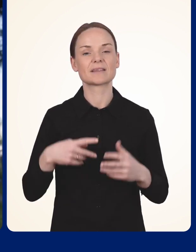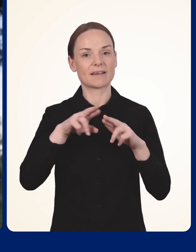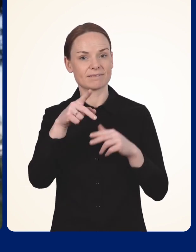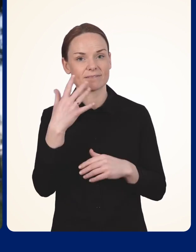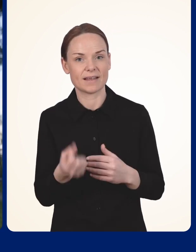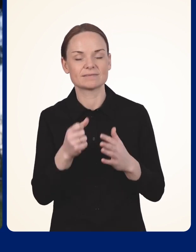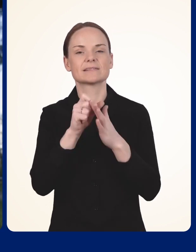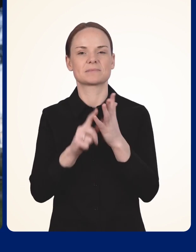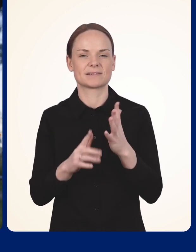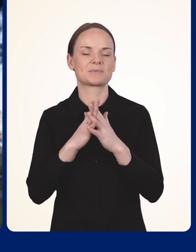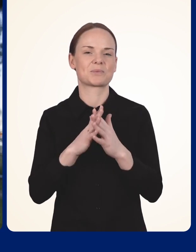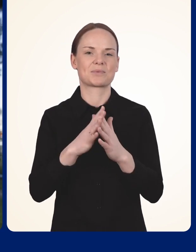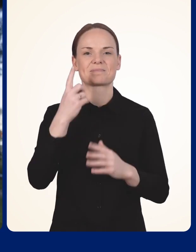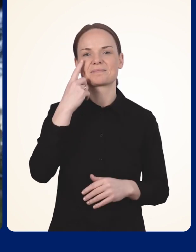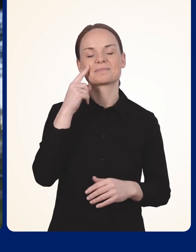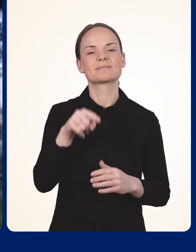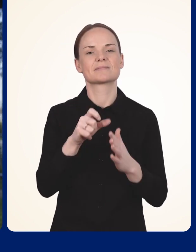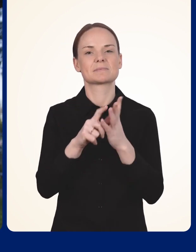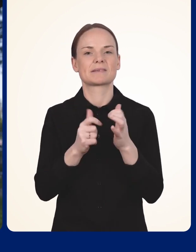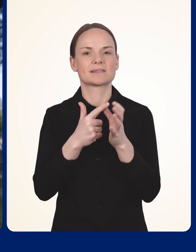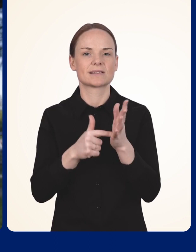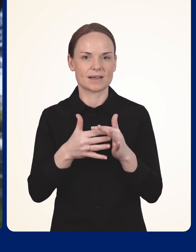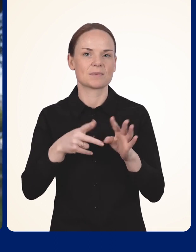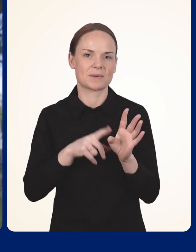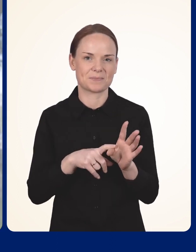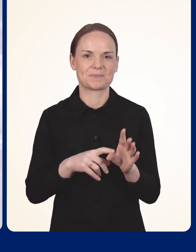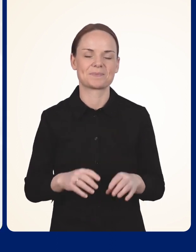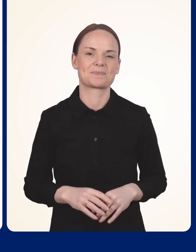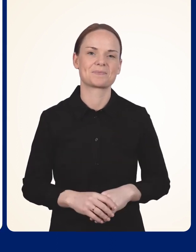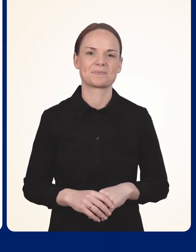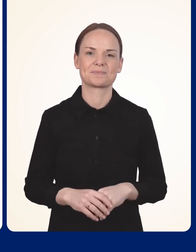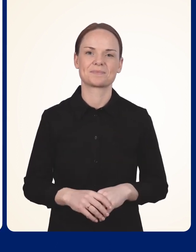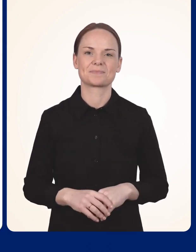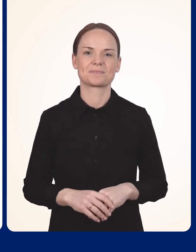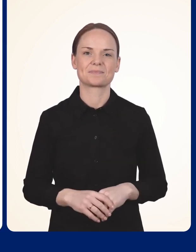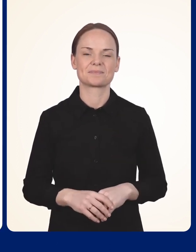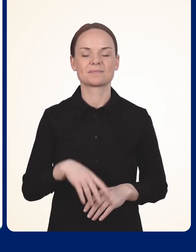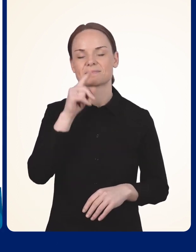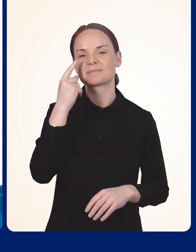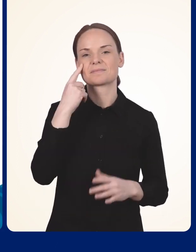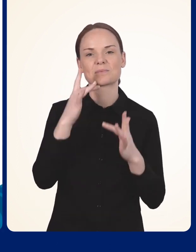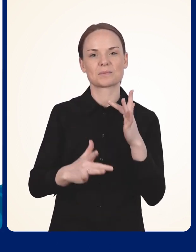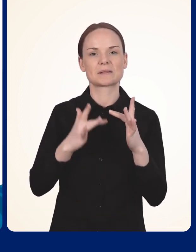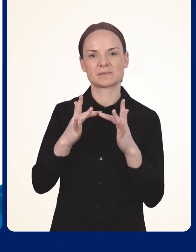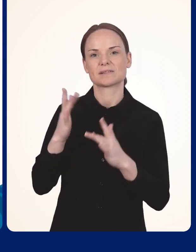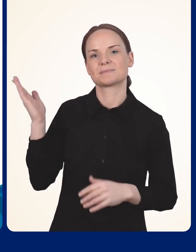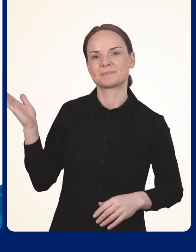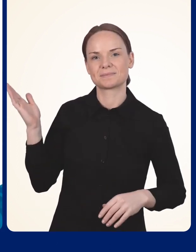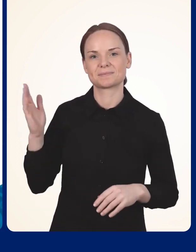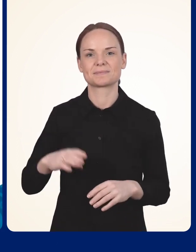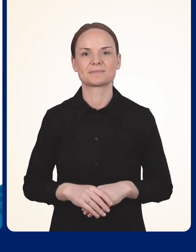If you have a disability, then it's definitely worthwhile having a look at the Disability Gateway. Go to